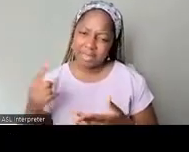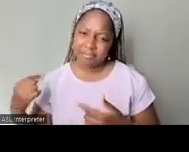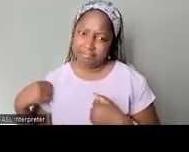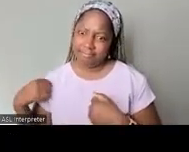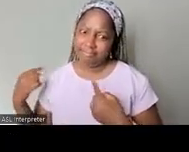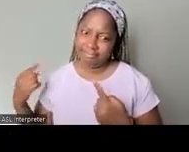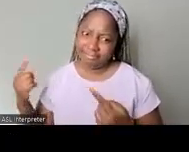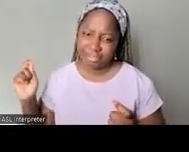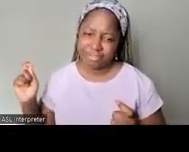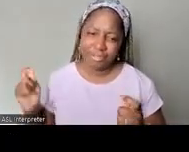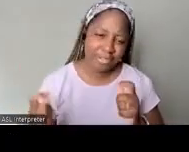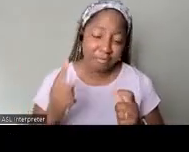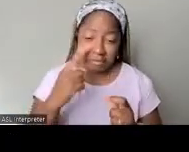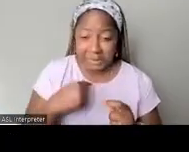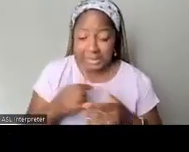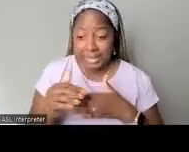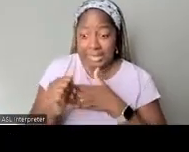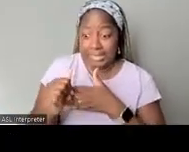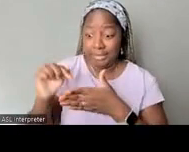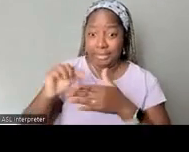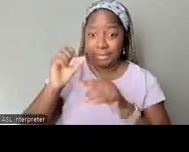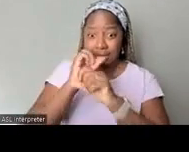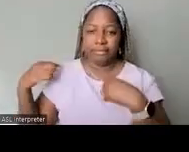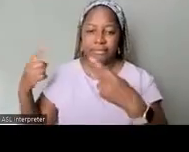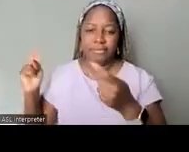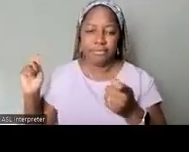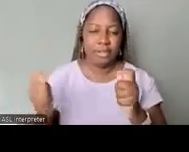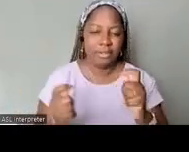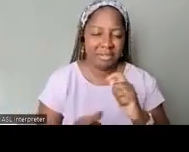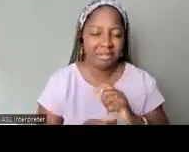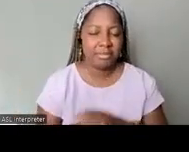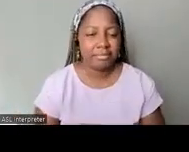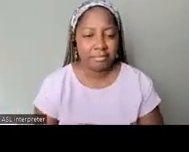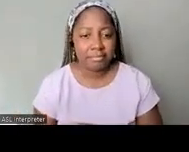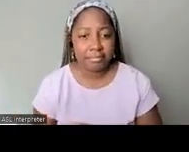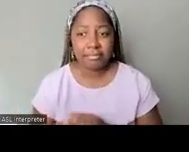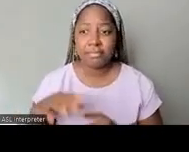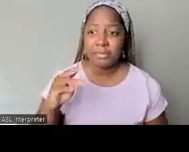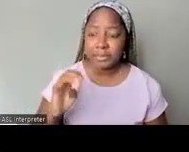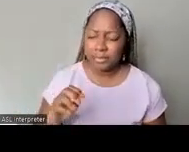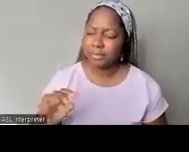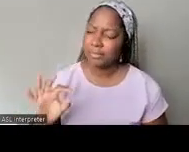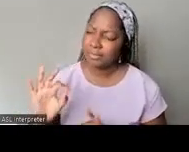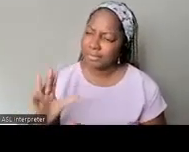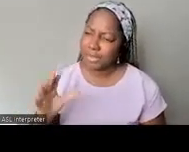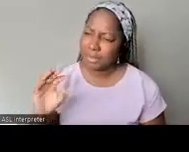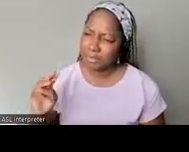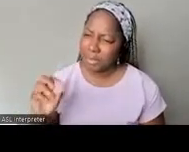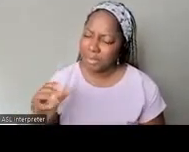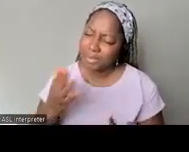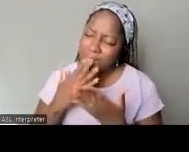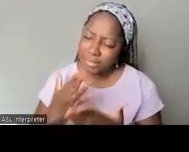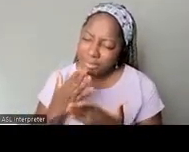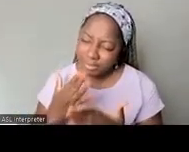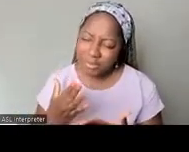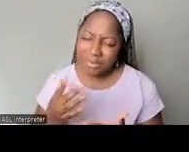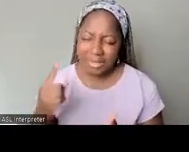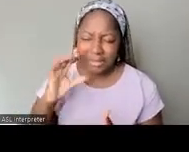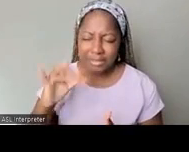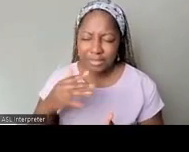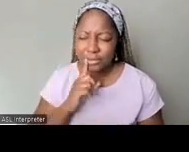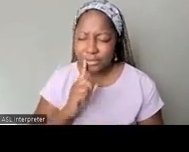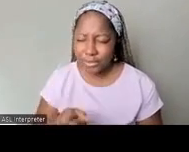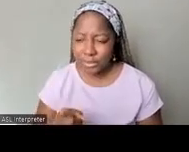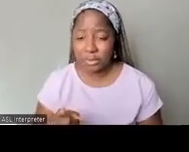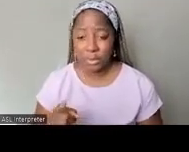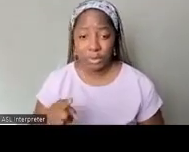time. Thank you so much for that, Mona. I think that's absolutely true. One of the takeaways that we want for you